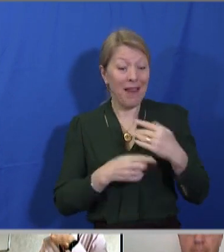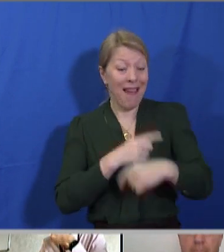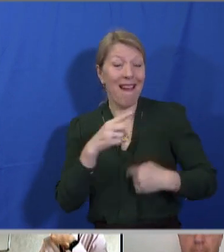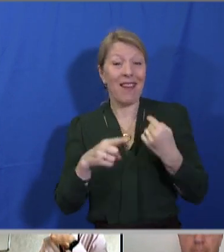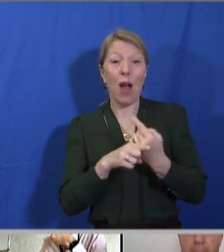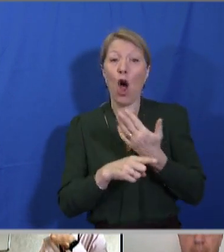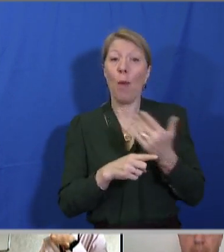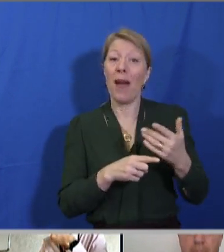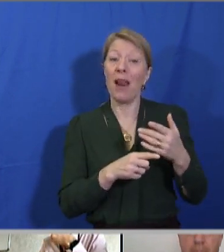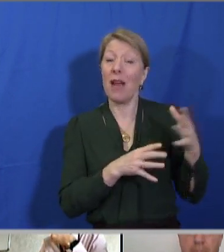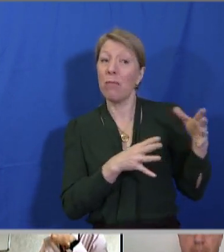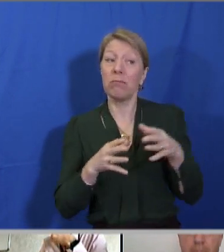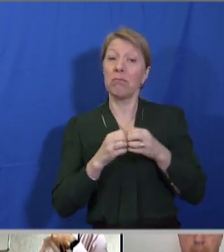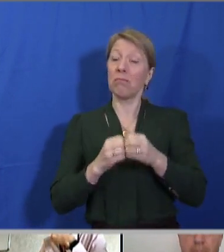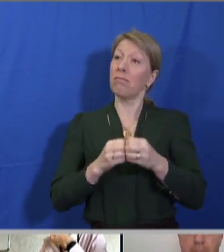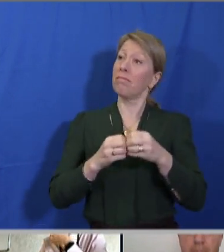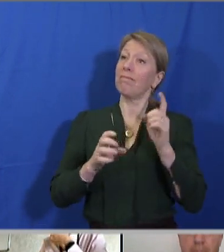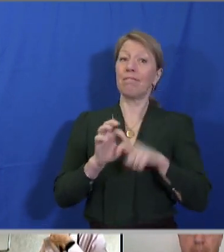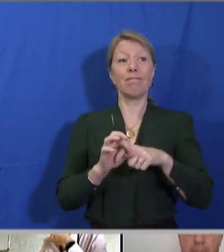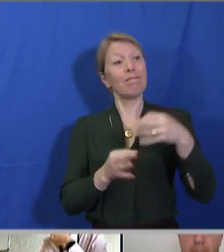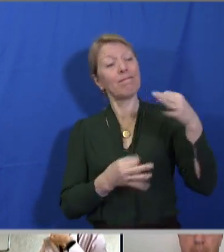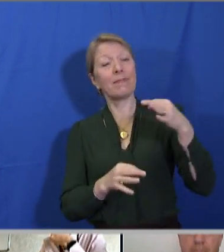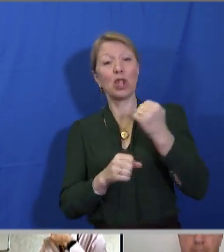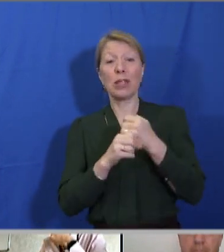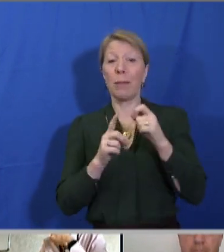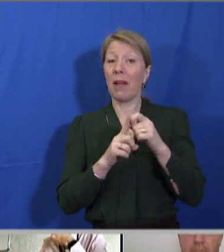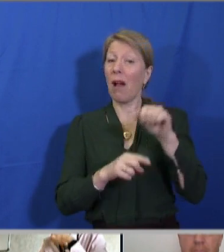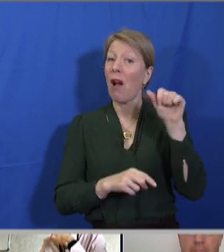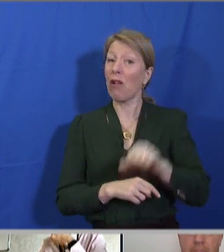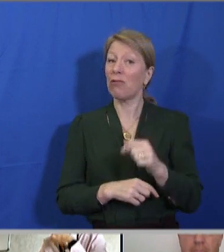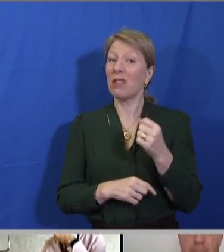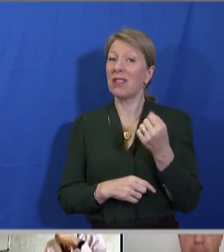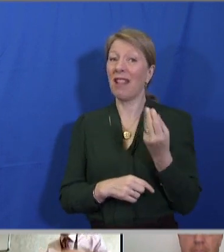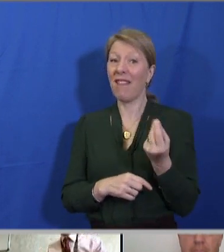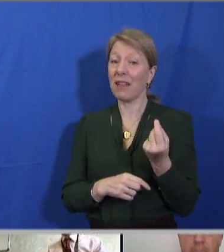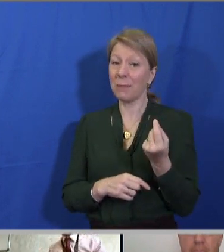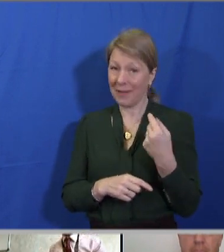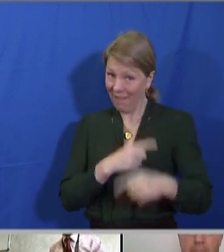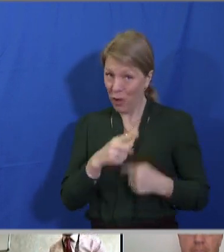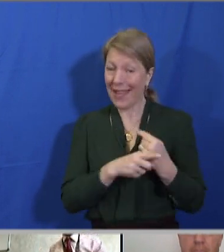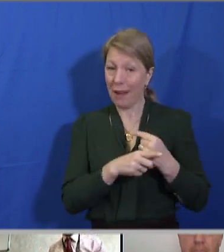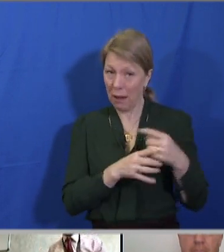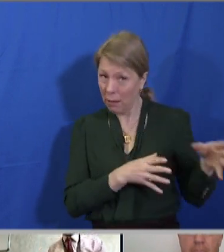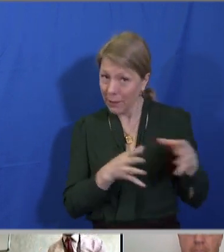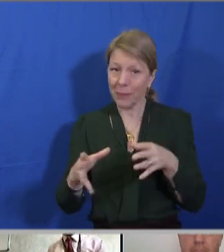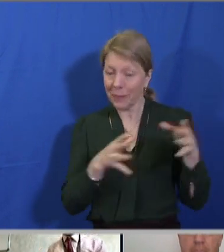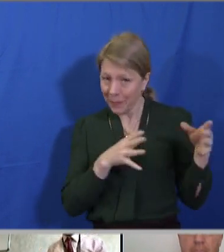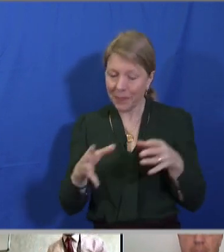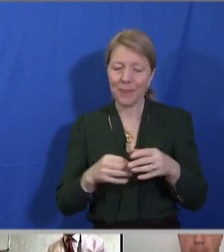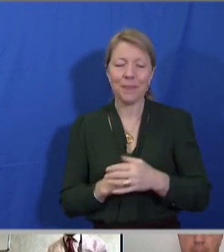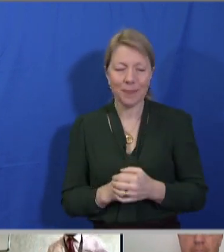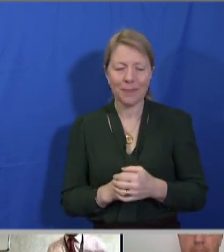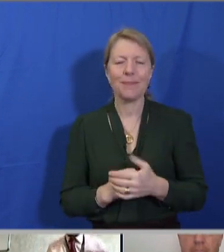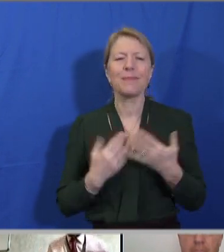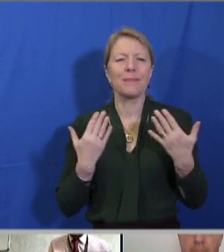We're just embarking, or have recently embarked on some work to review the number of GP training